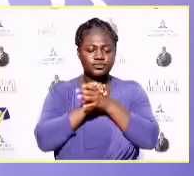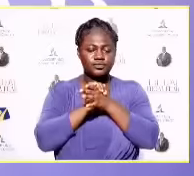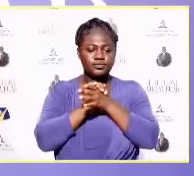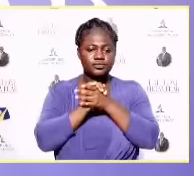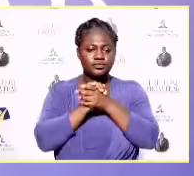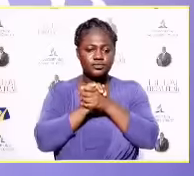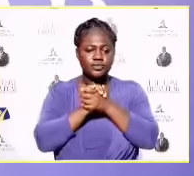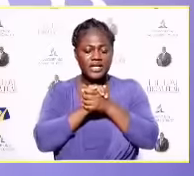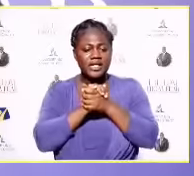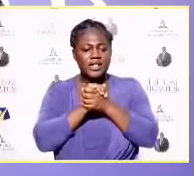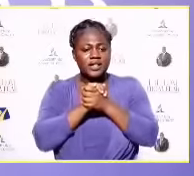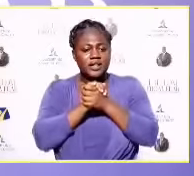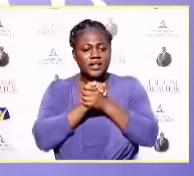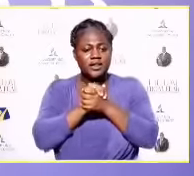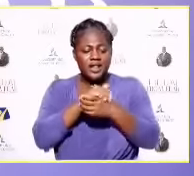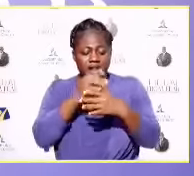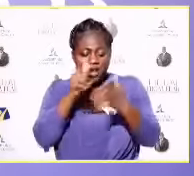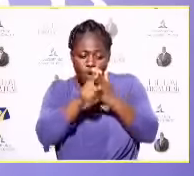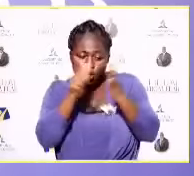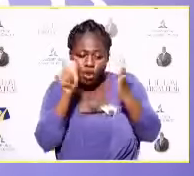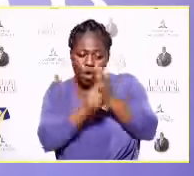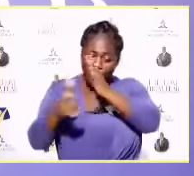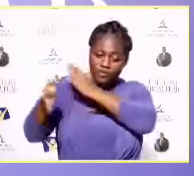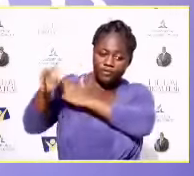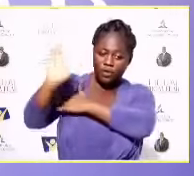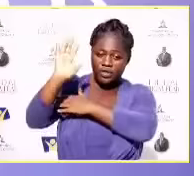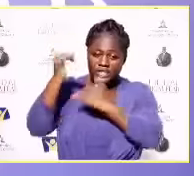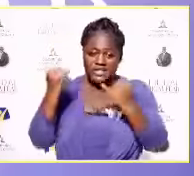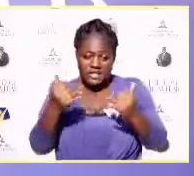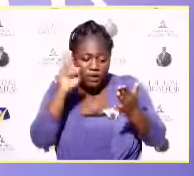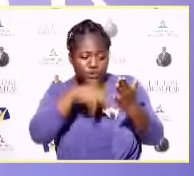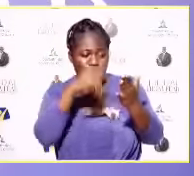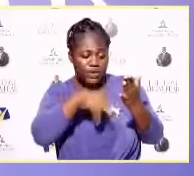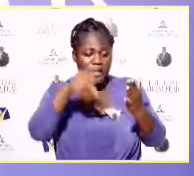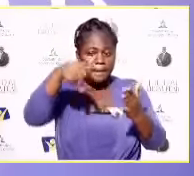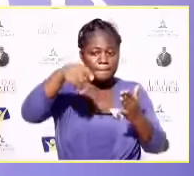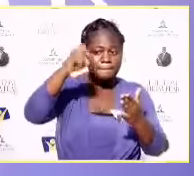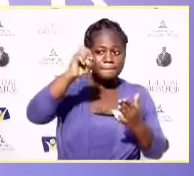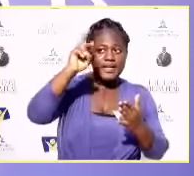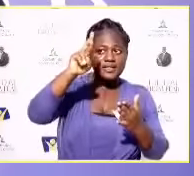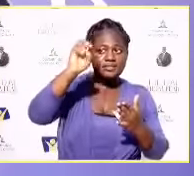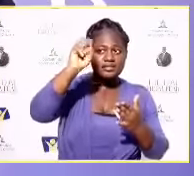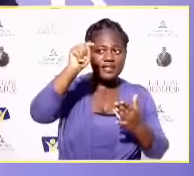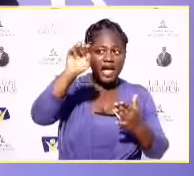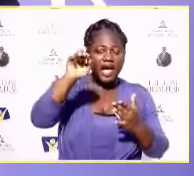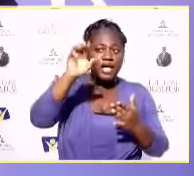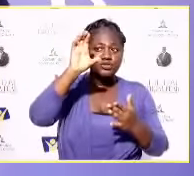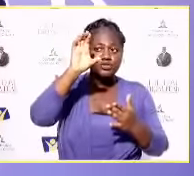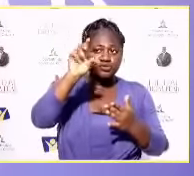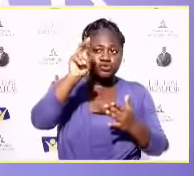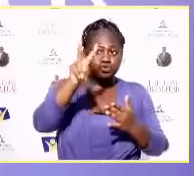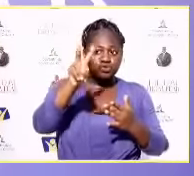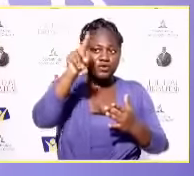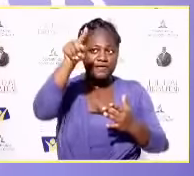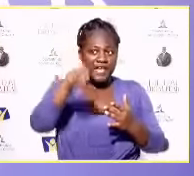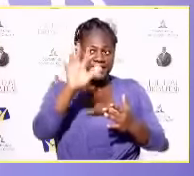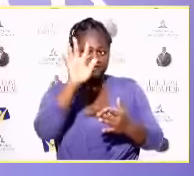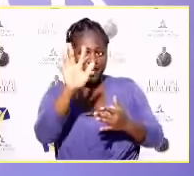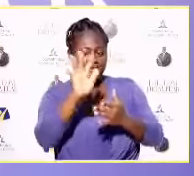The law of God. So when we read in 2 Peter chapter 2 verse